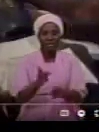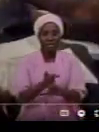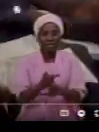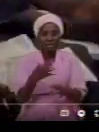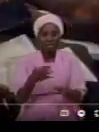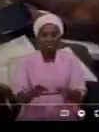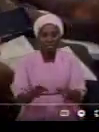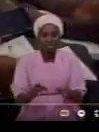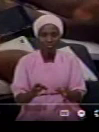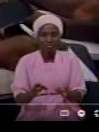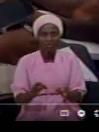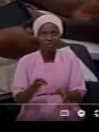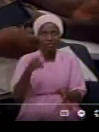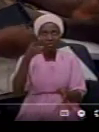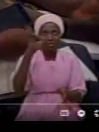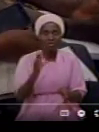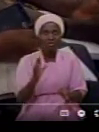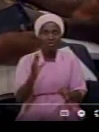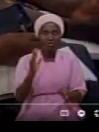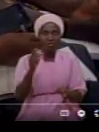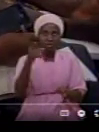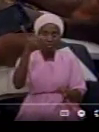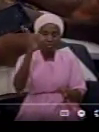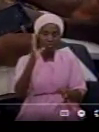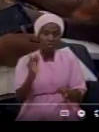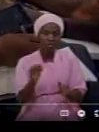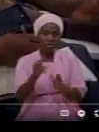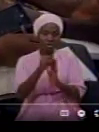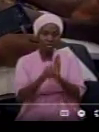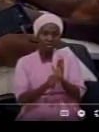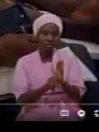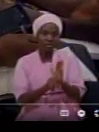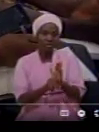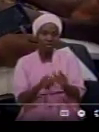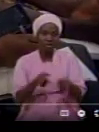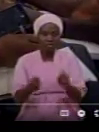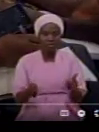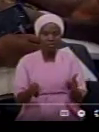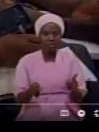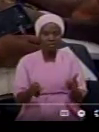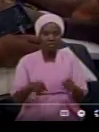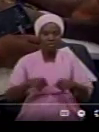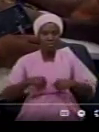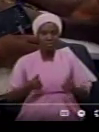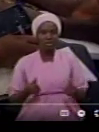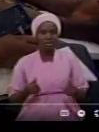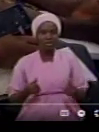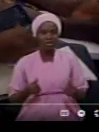godliness, but denying the power